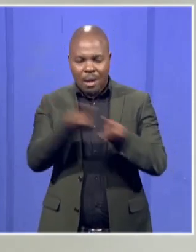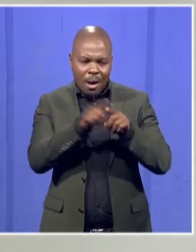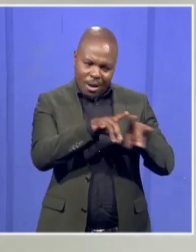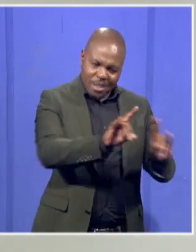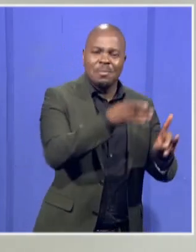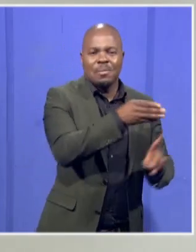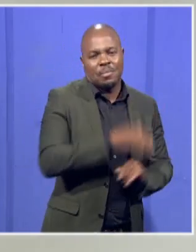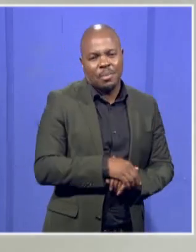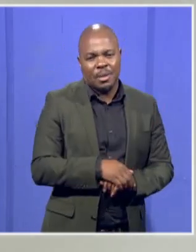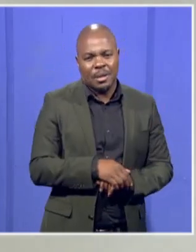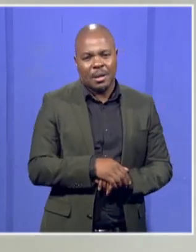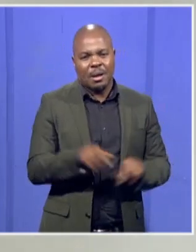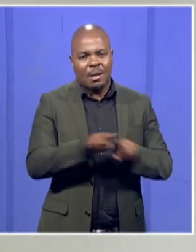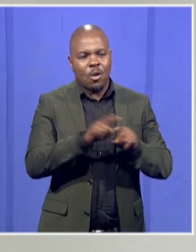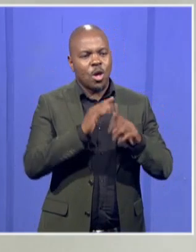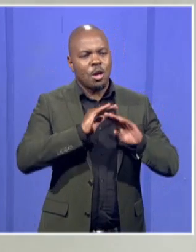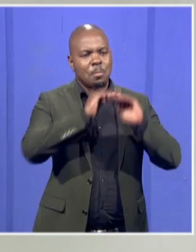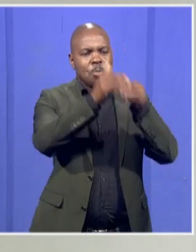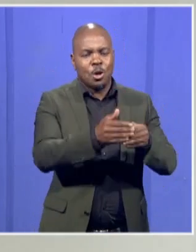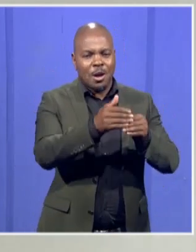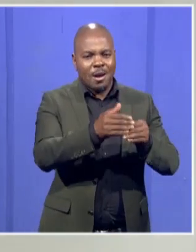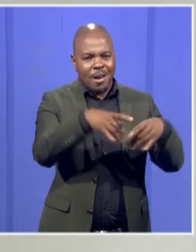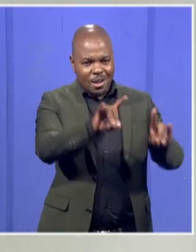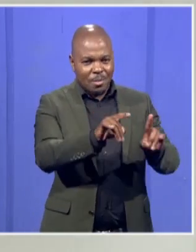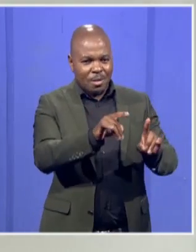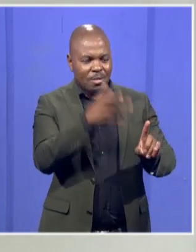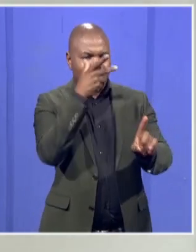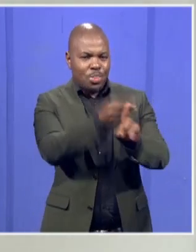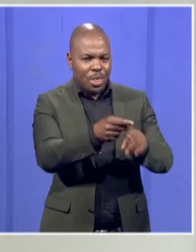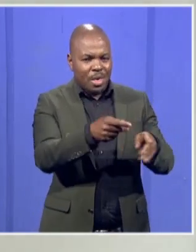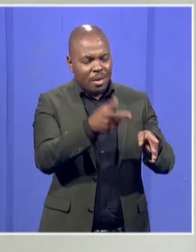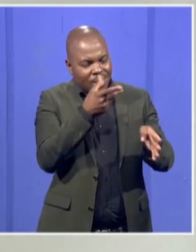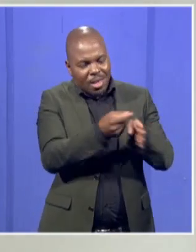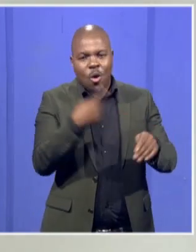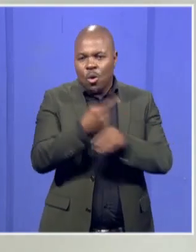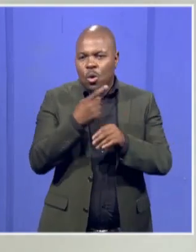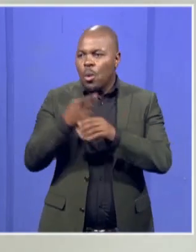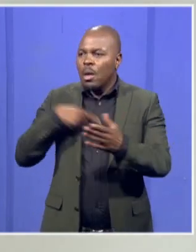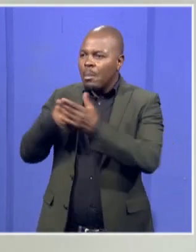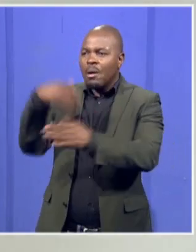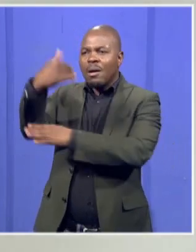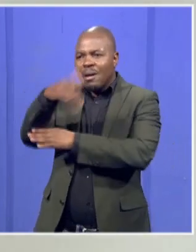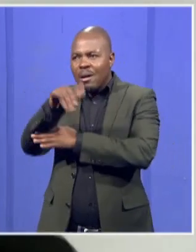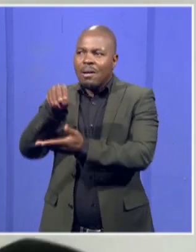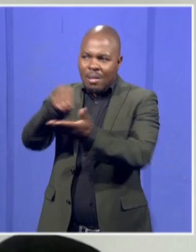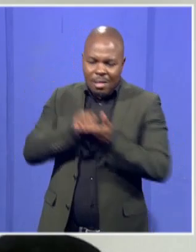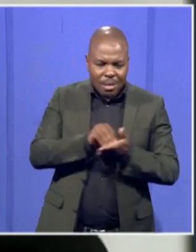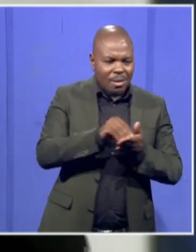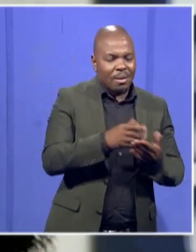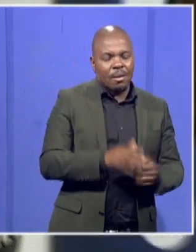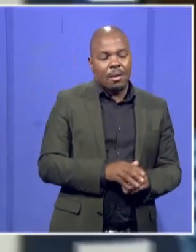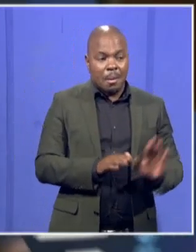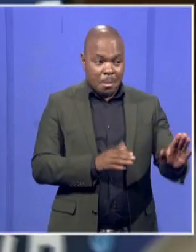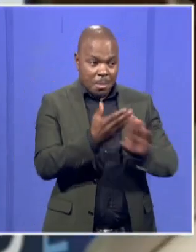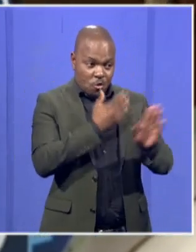need for a protection for animals and vaccination for animals. We also import to get vaccines into our country. Before I let you go,